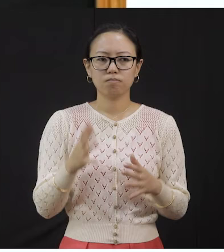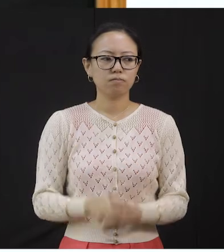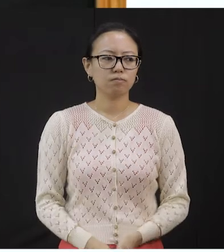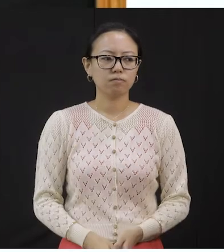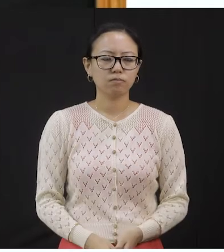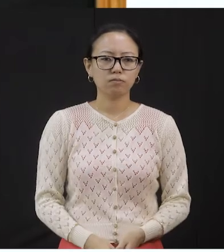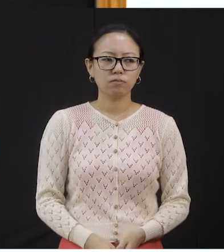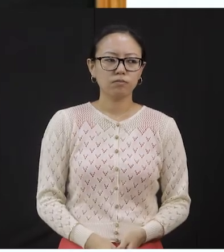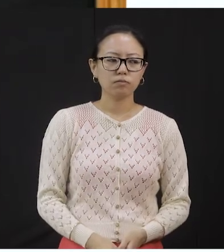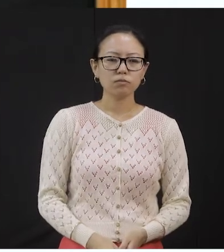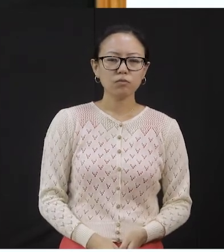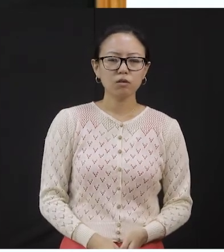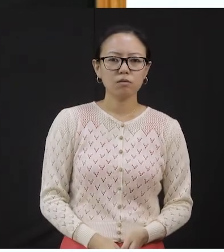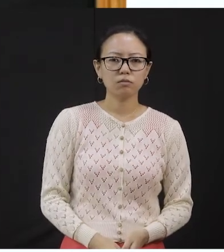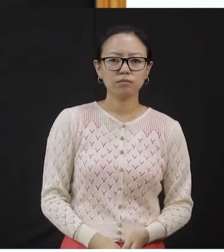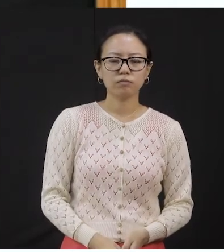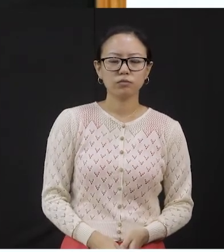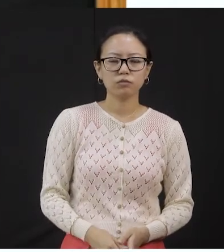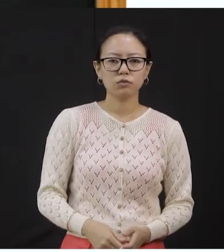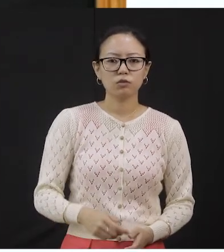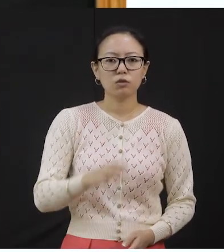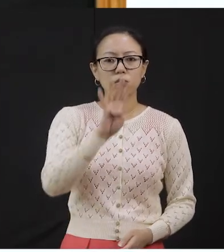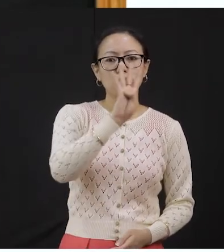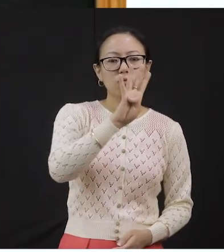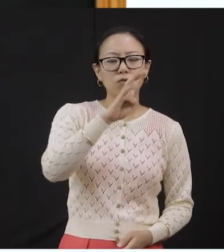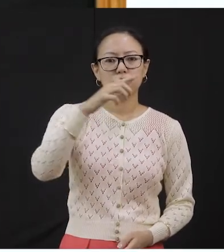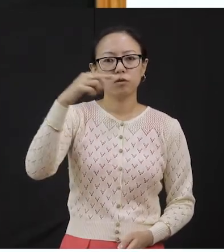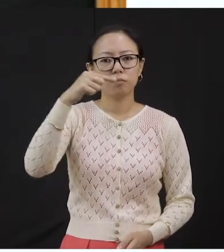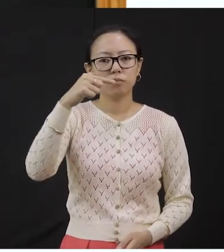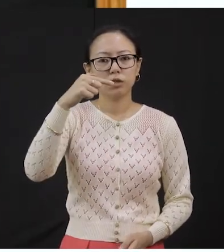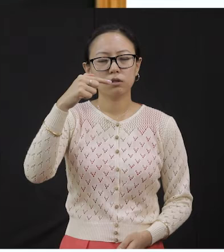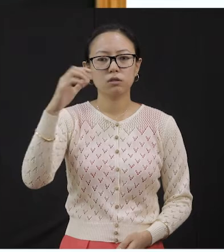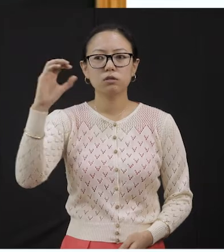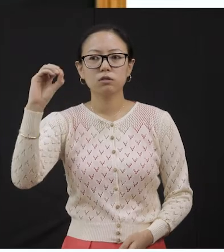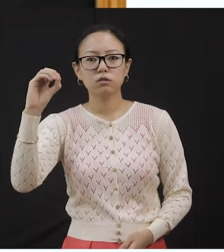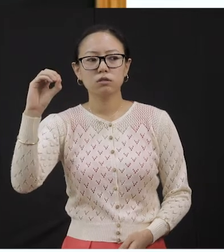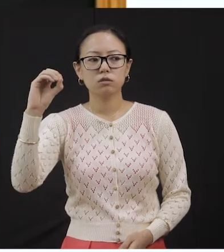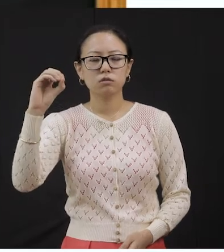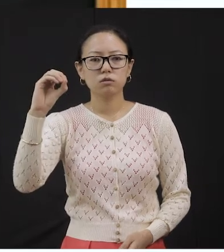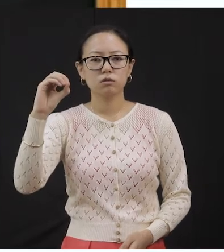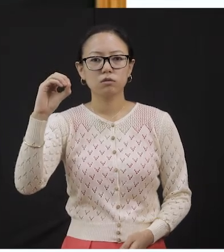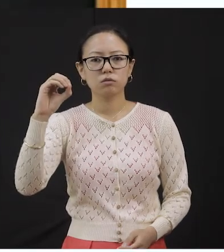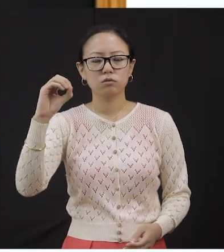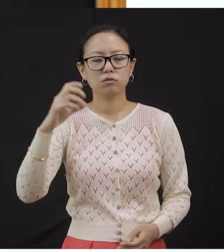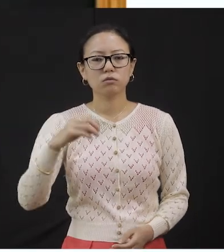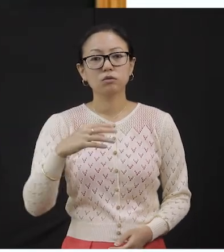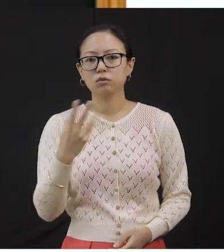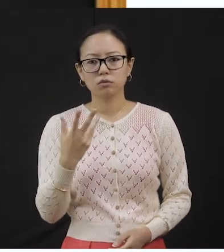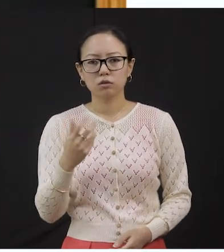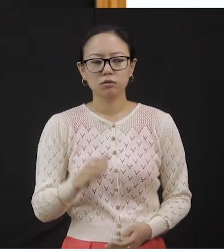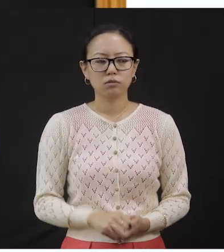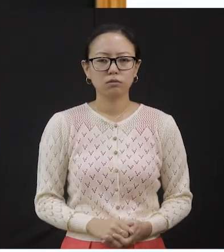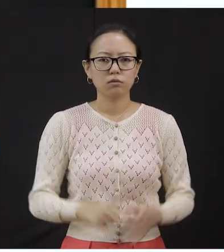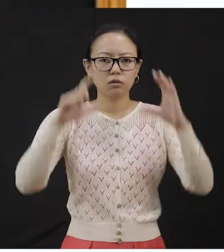are subtracting 0 from 4. Here we can see one box with 4 pencils,